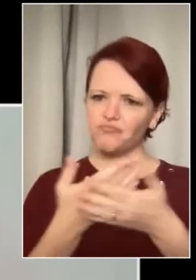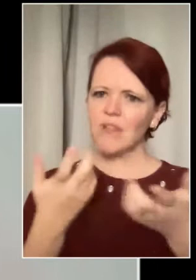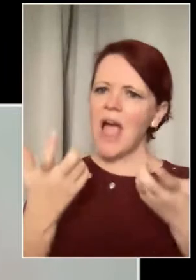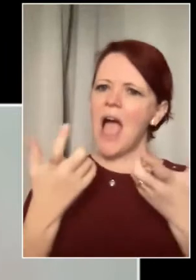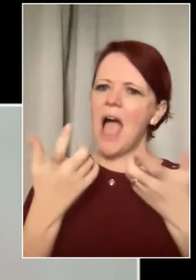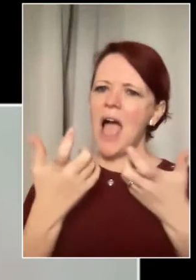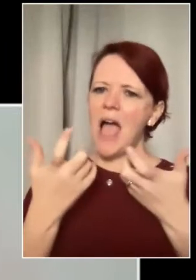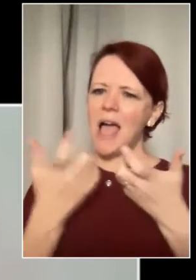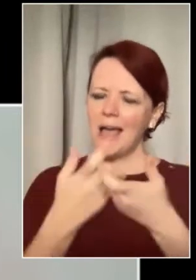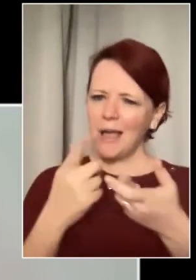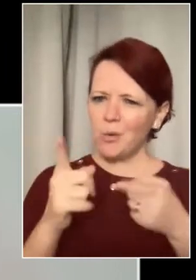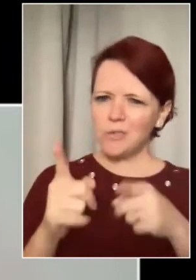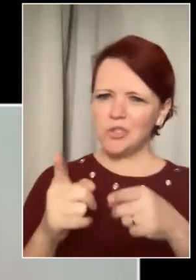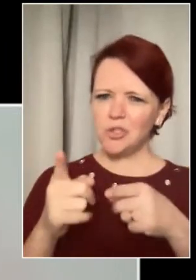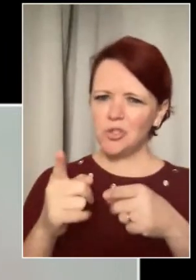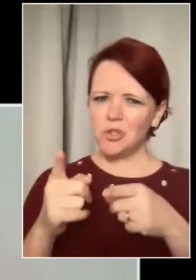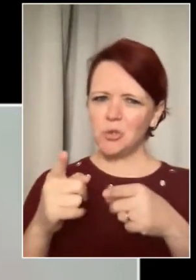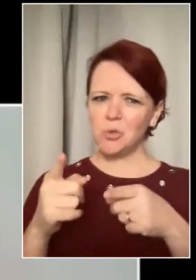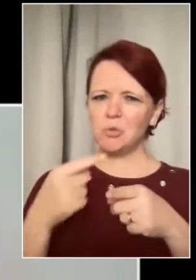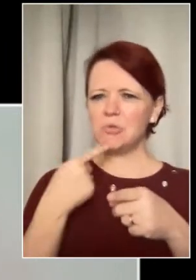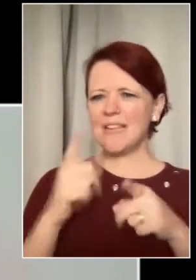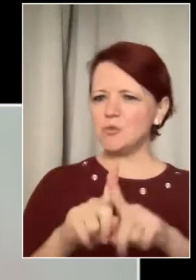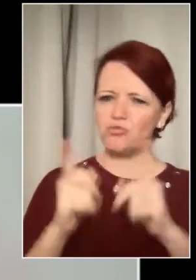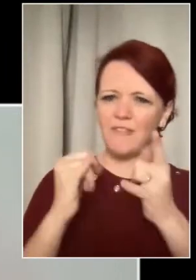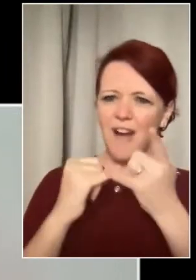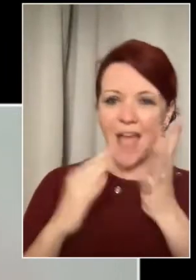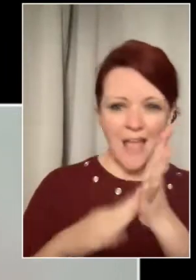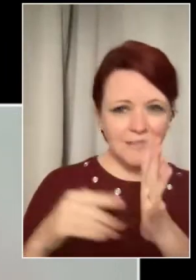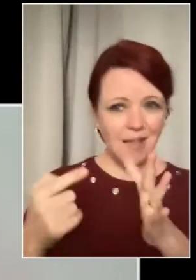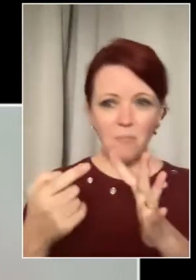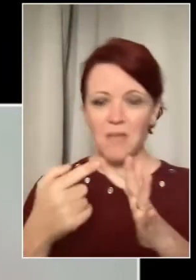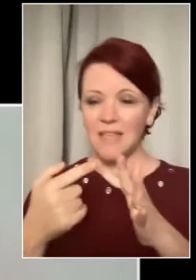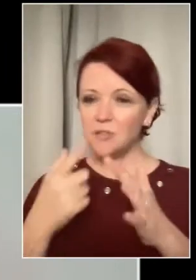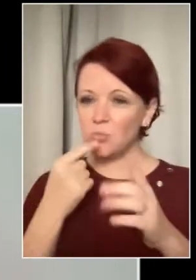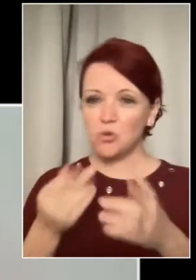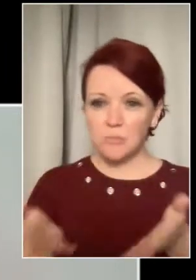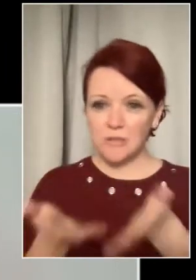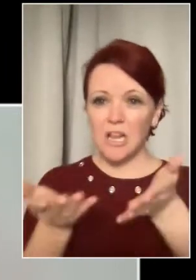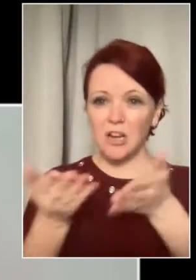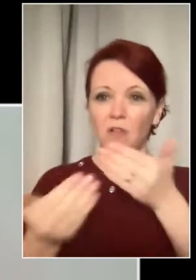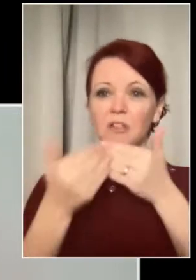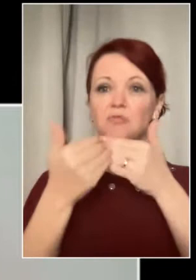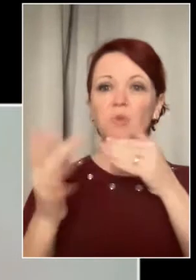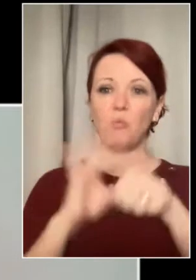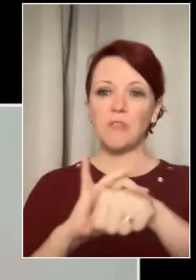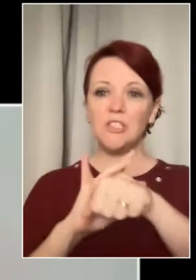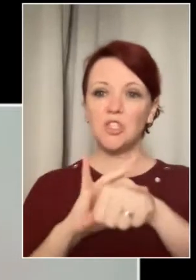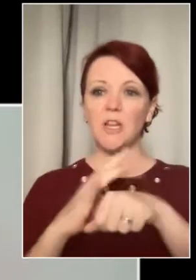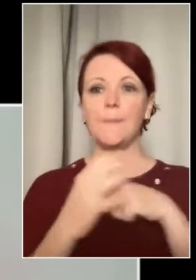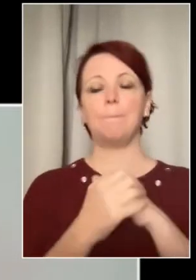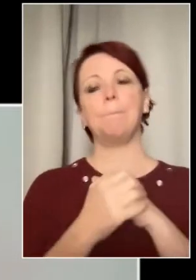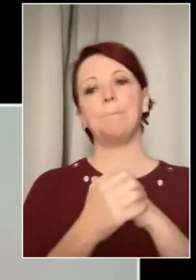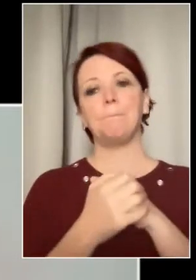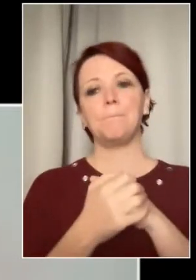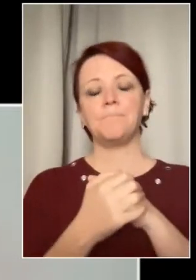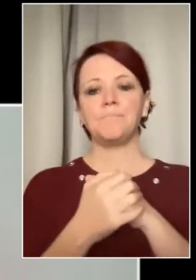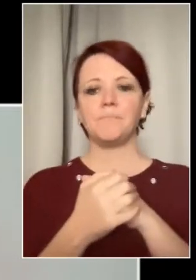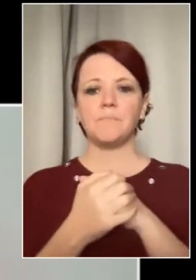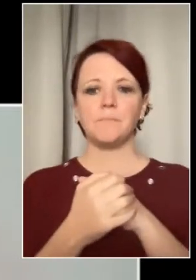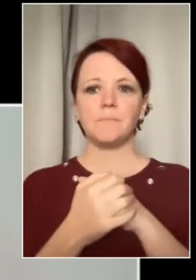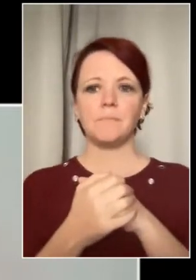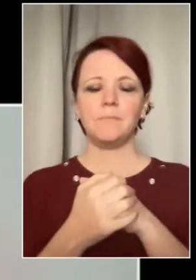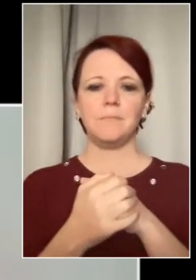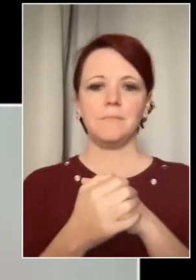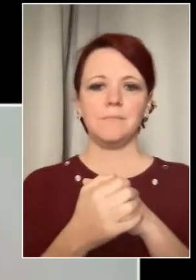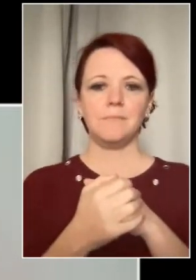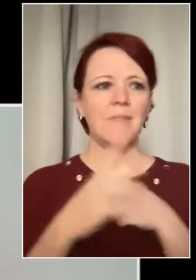other SMEs, to maybe encourage them to take on more apprentices. Yeah, absolutely. I think